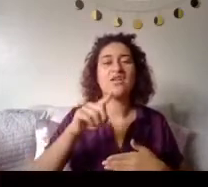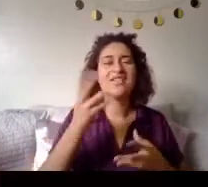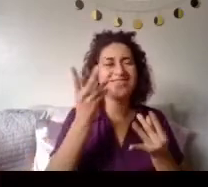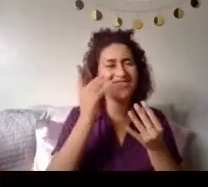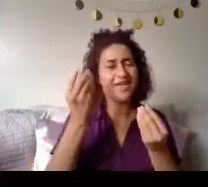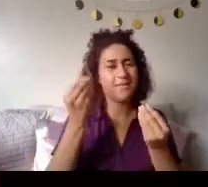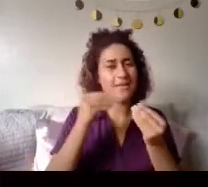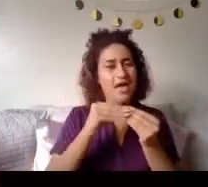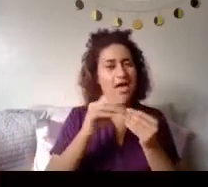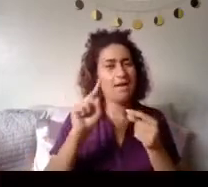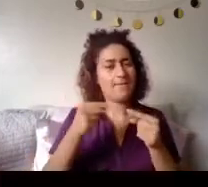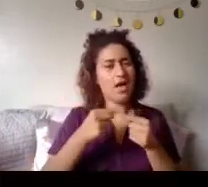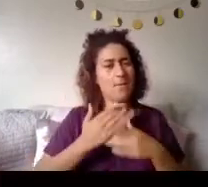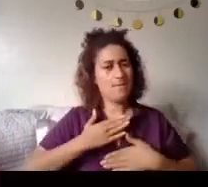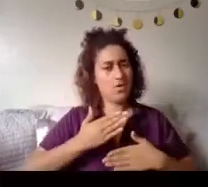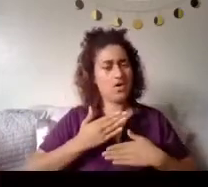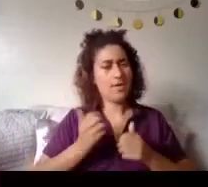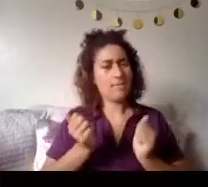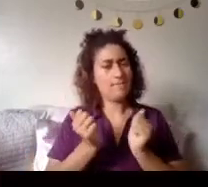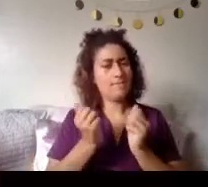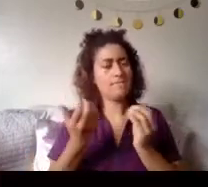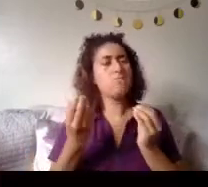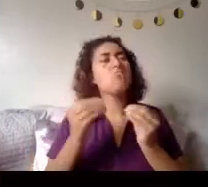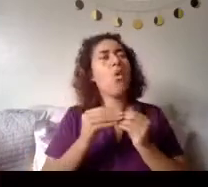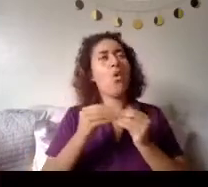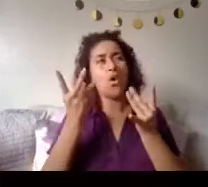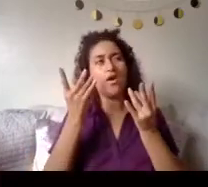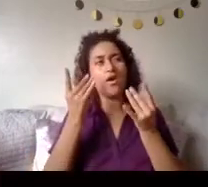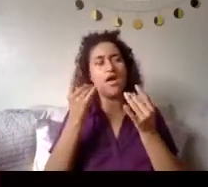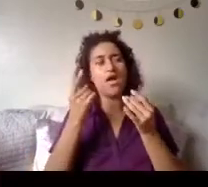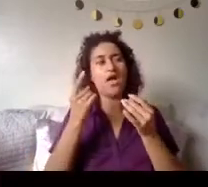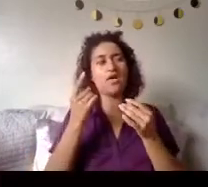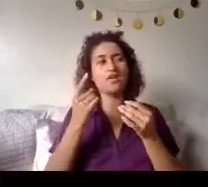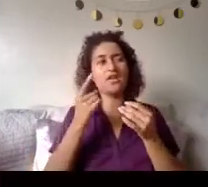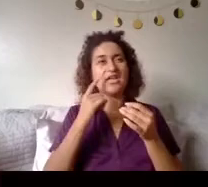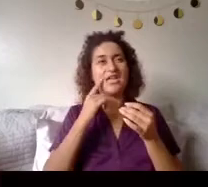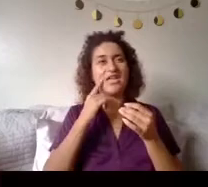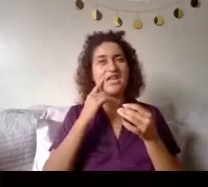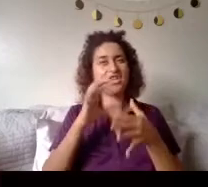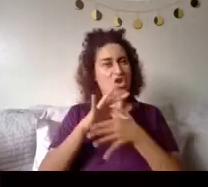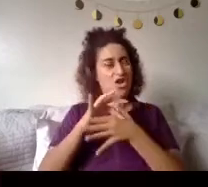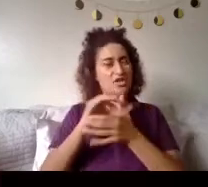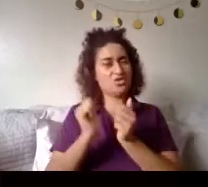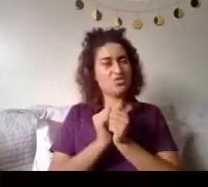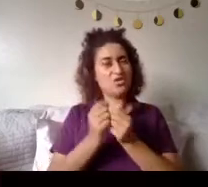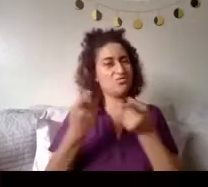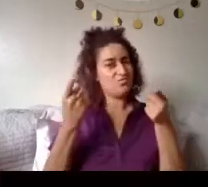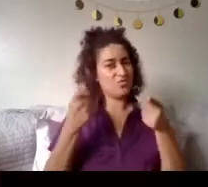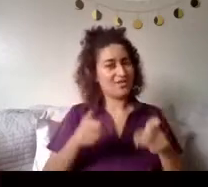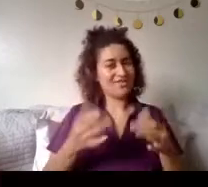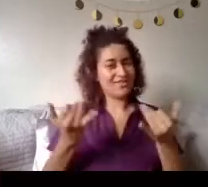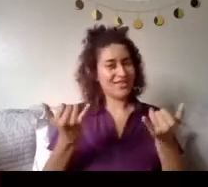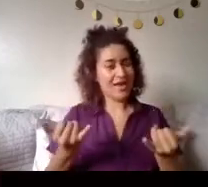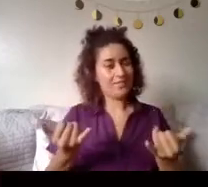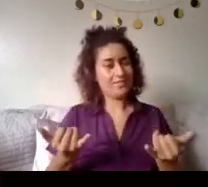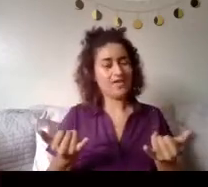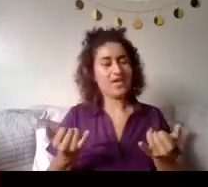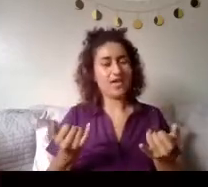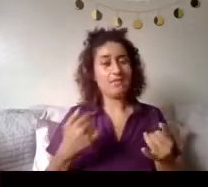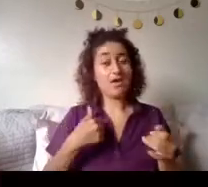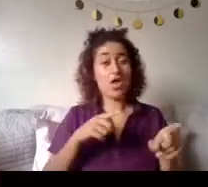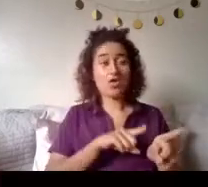more in terms of what is currently happening, but also when we think of the